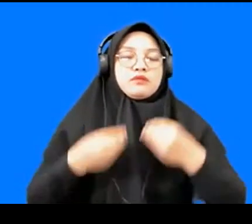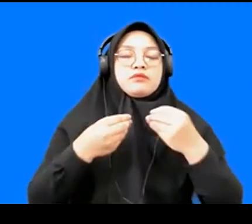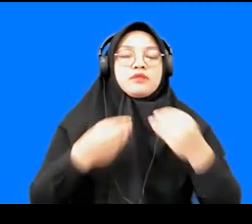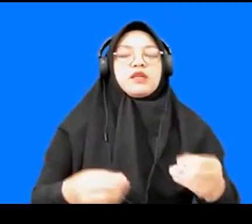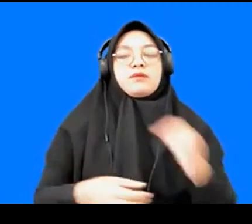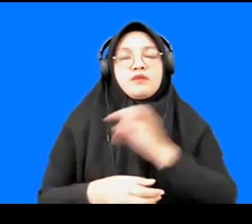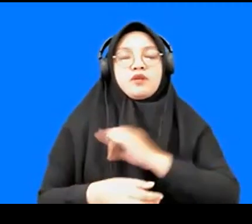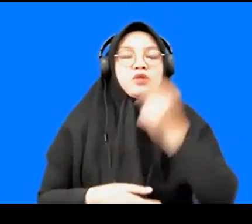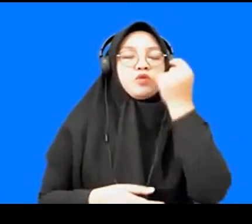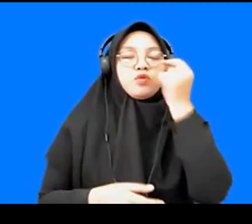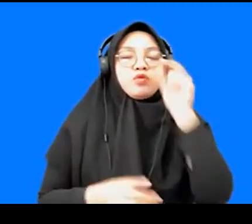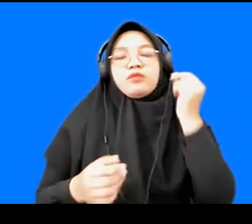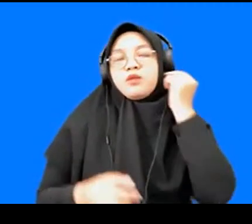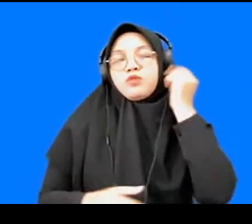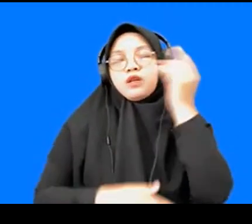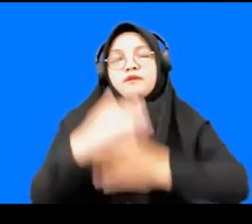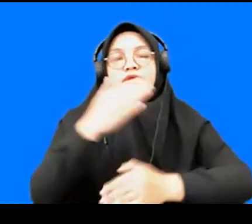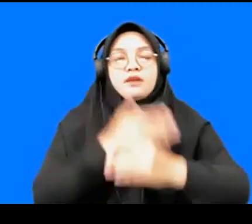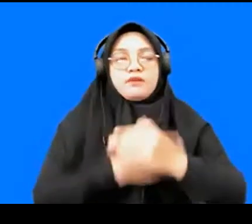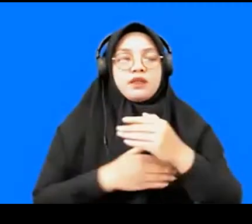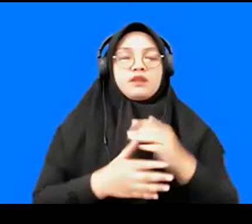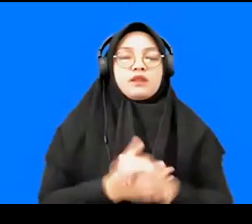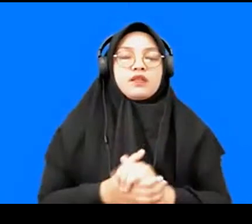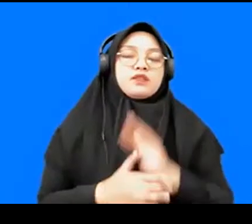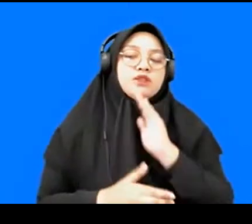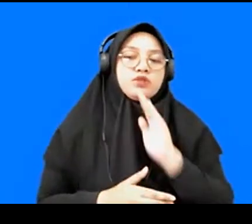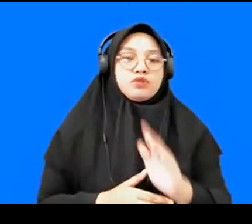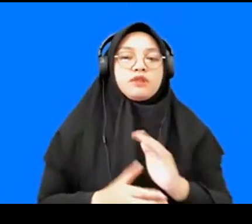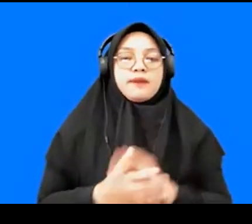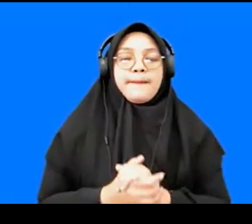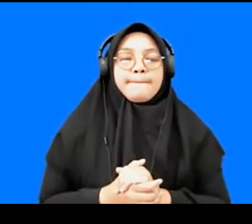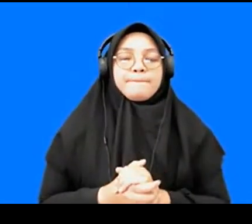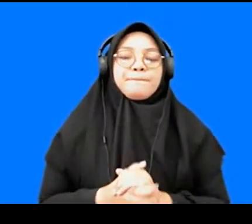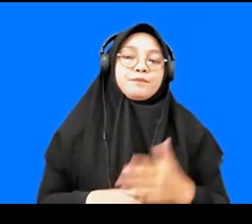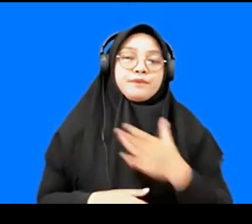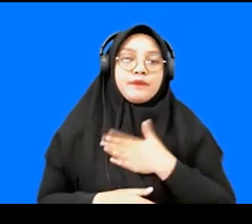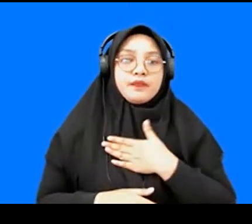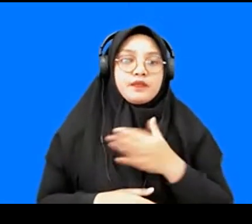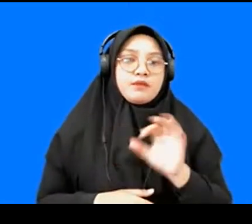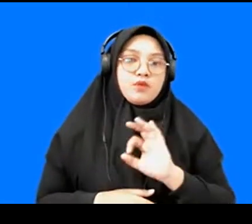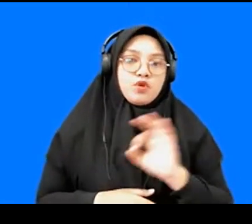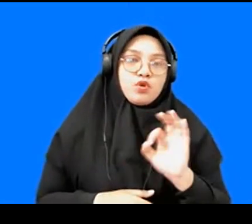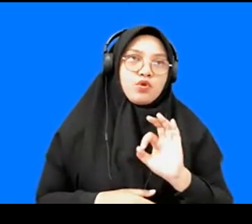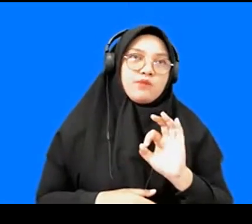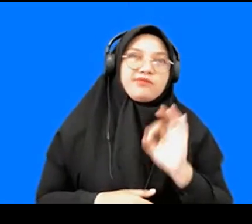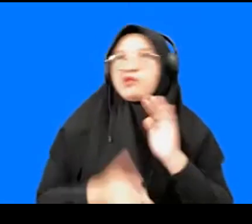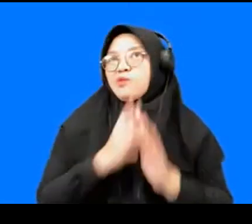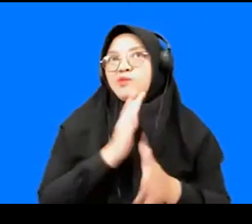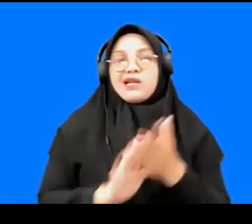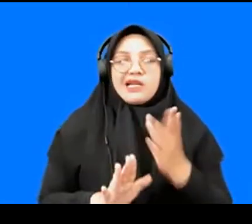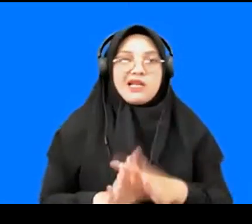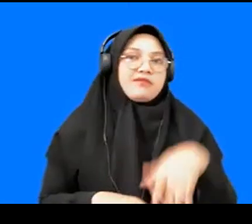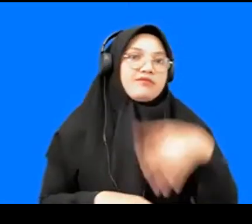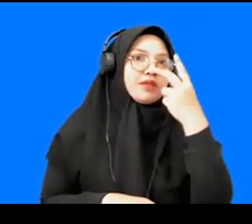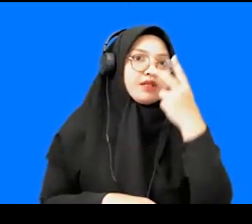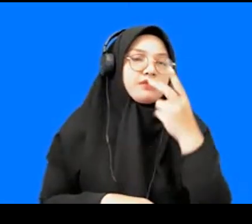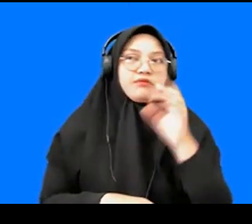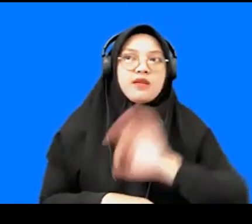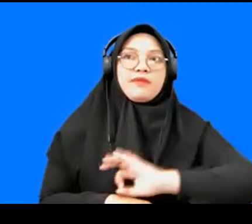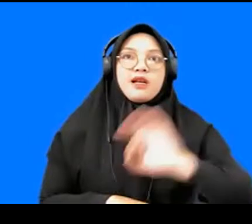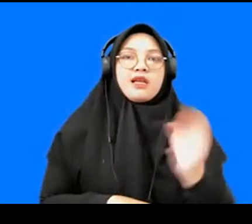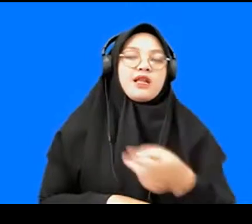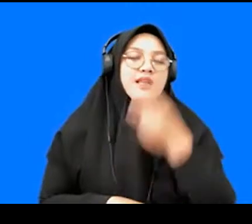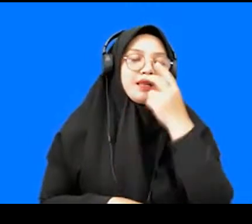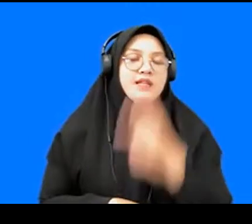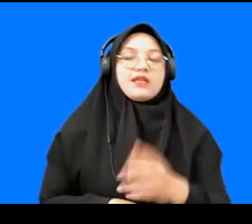that I haven't read about the specifically this issue about the relations or connections between